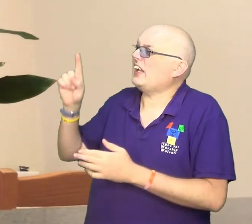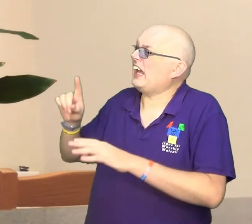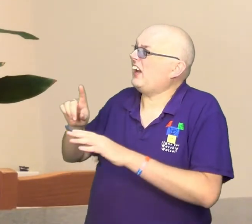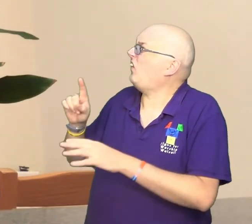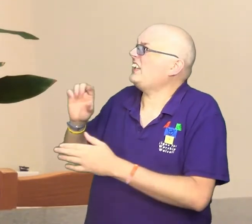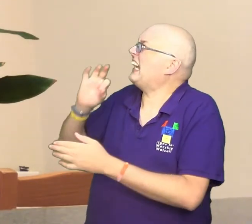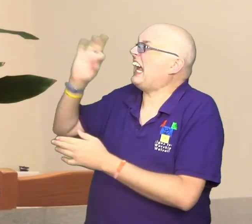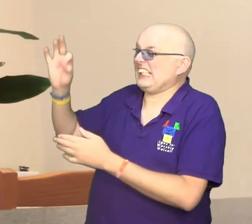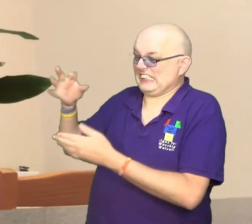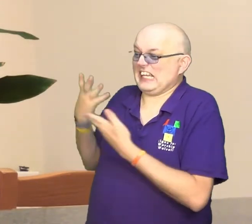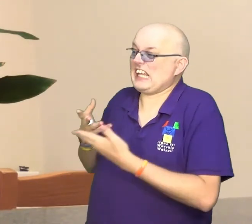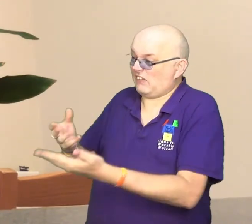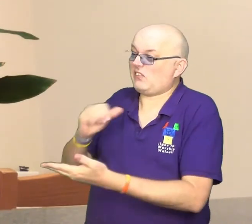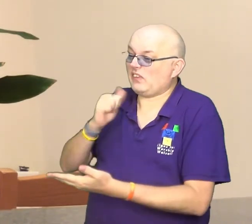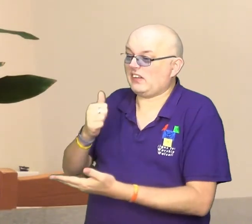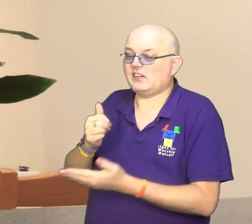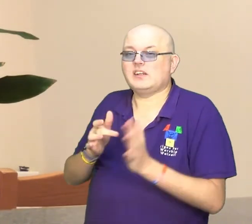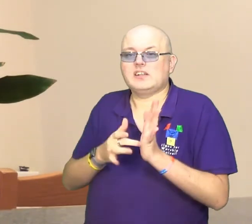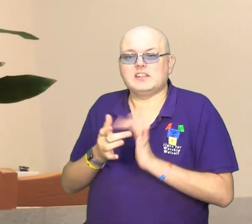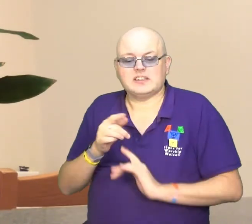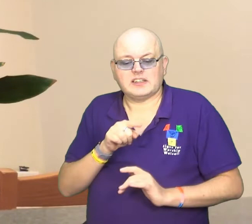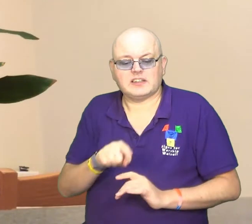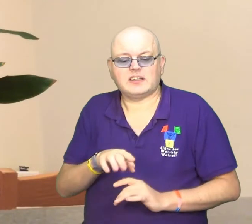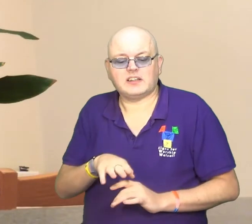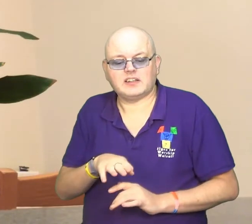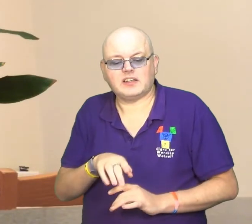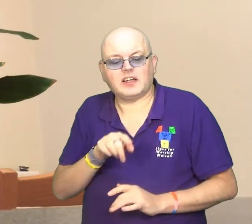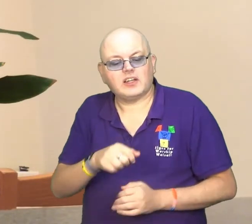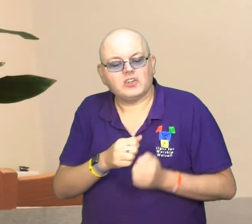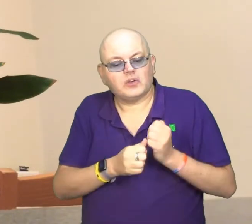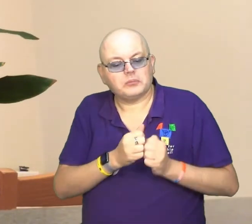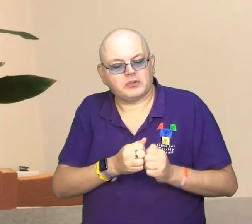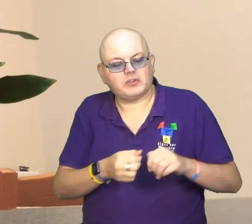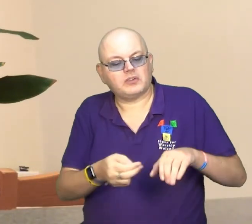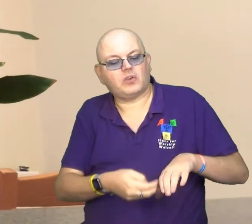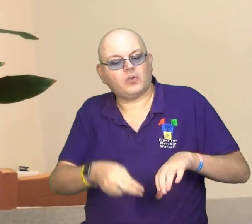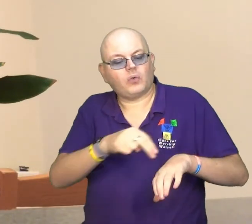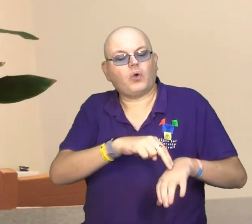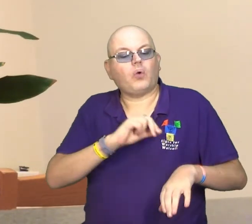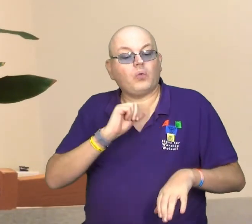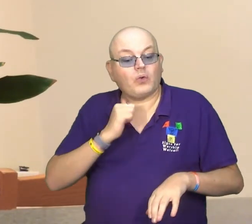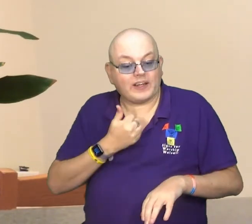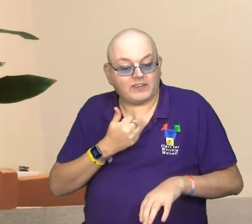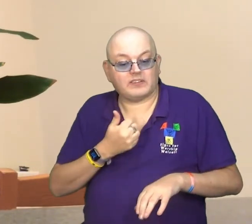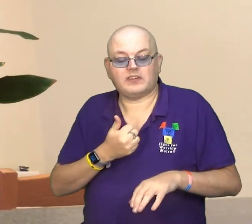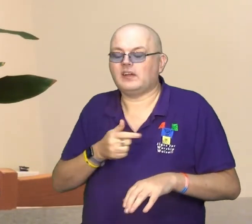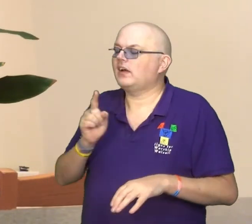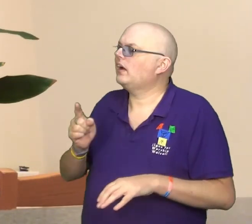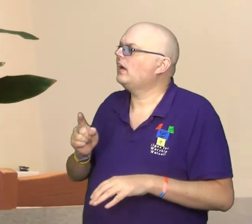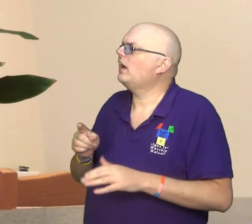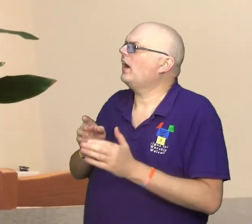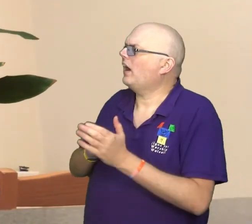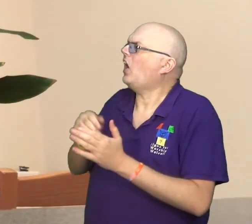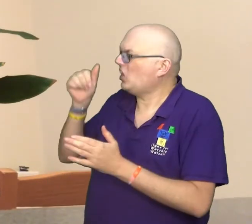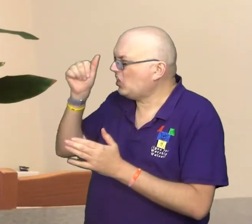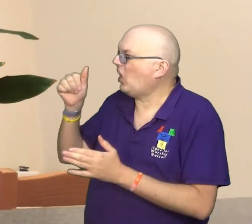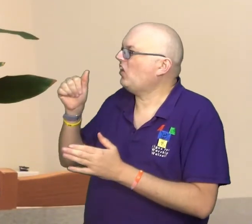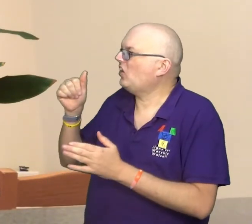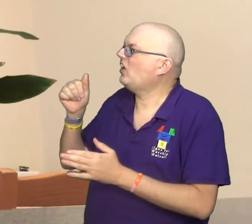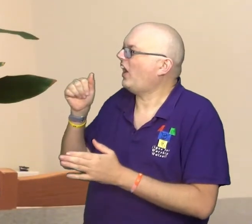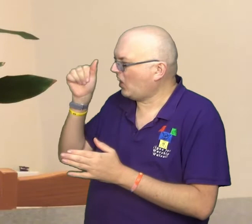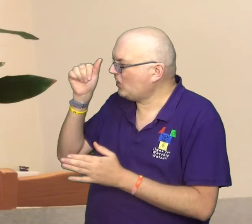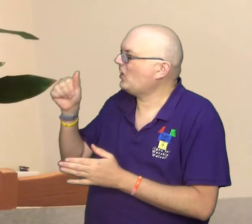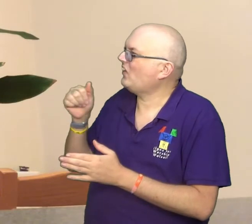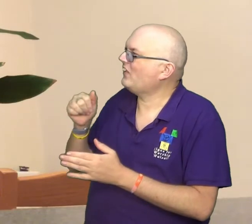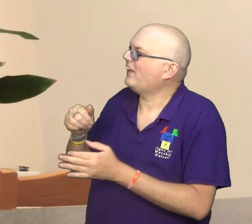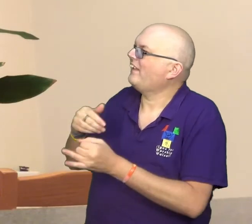you whatever you ask." Jesus said to her, "Your brother will rise again." Martha answered, "I